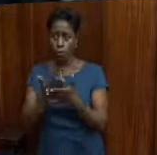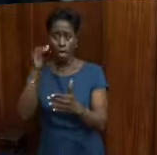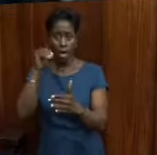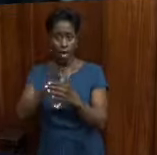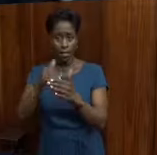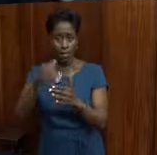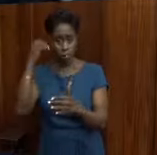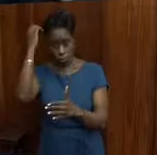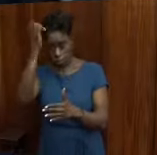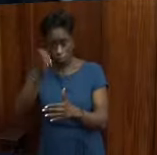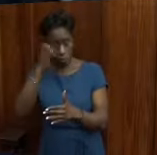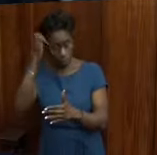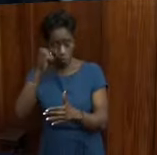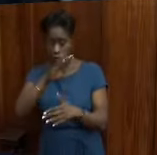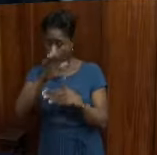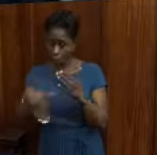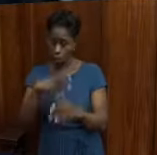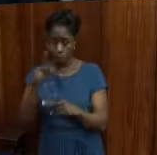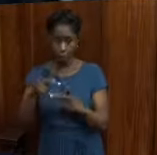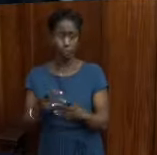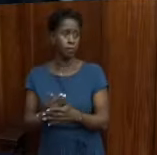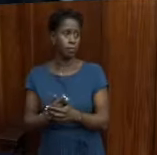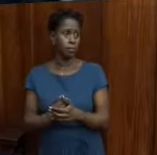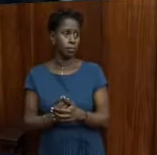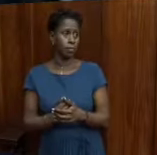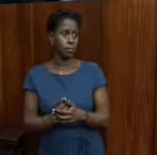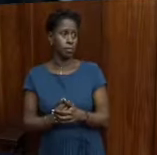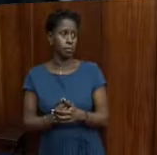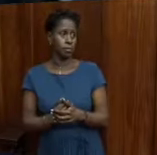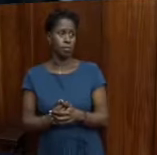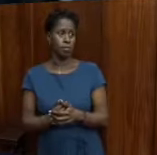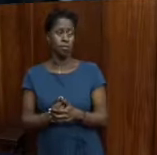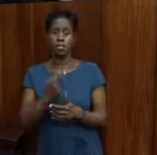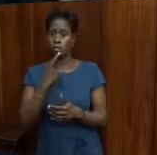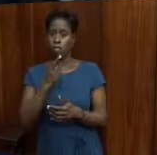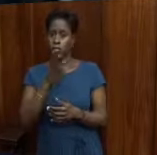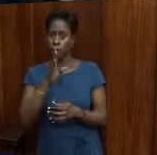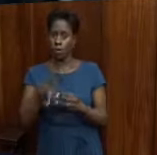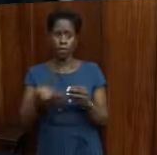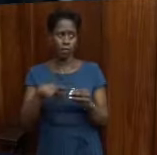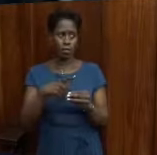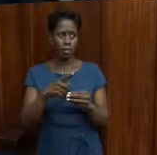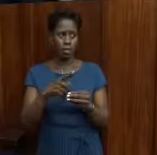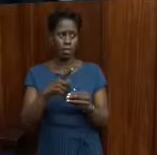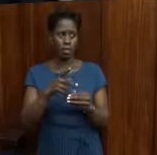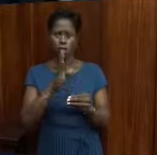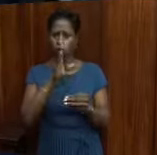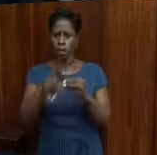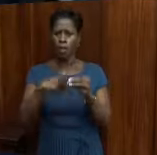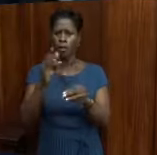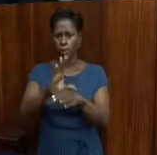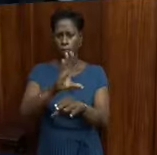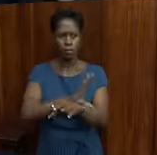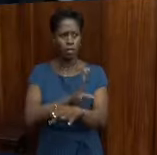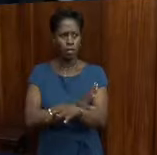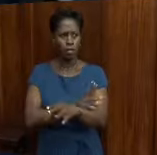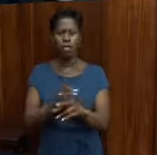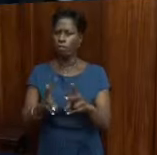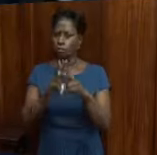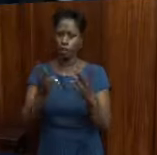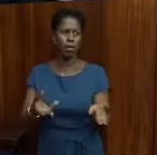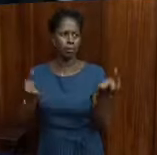community. Mr. Speaker, we believe that information communication technology, ICT, is an essential part of our